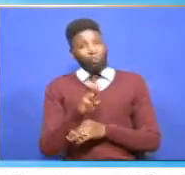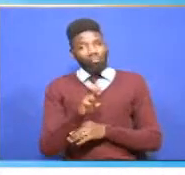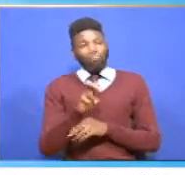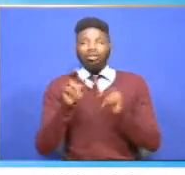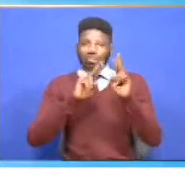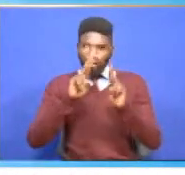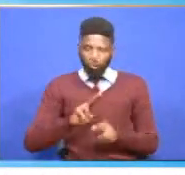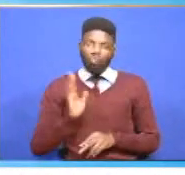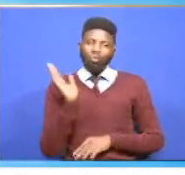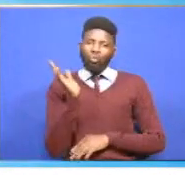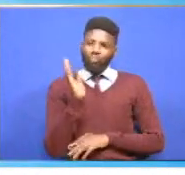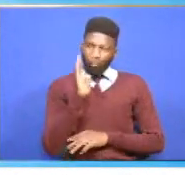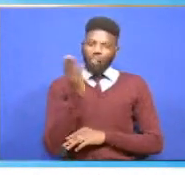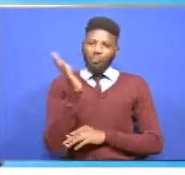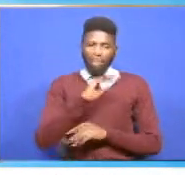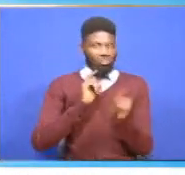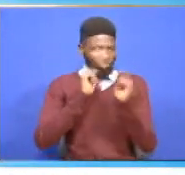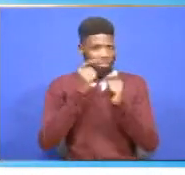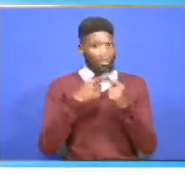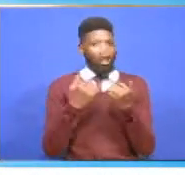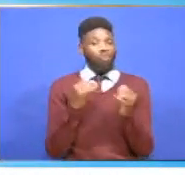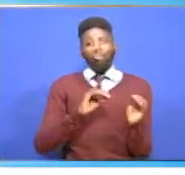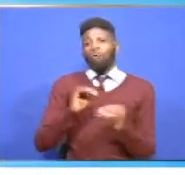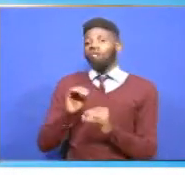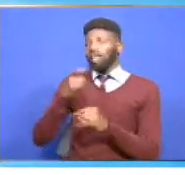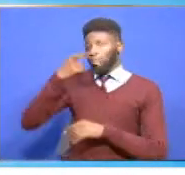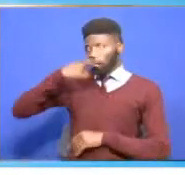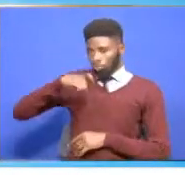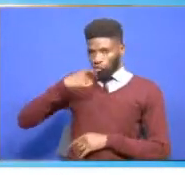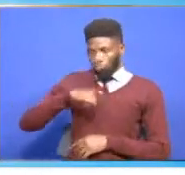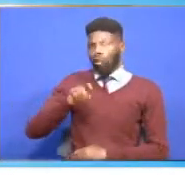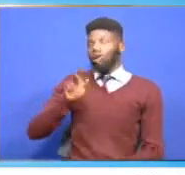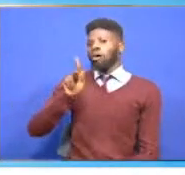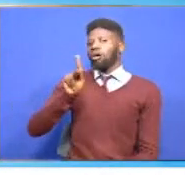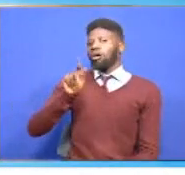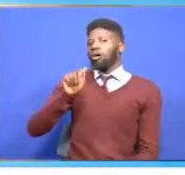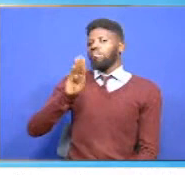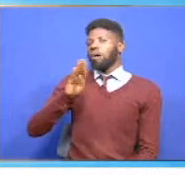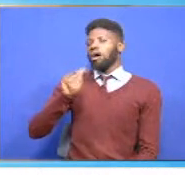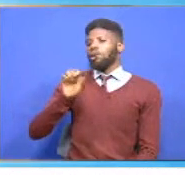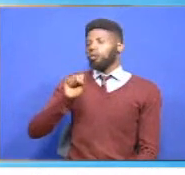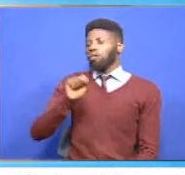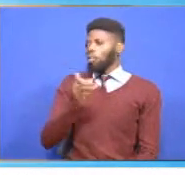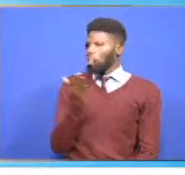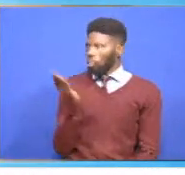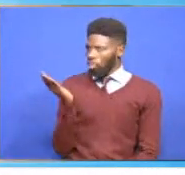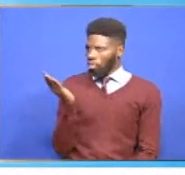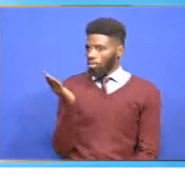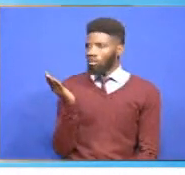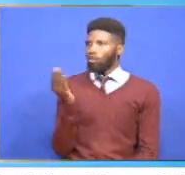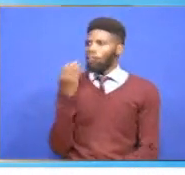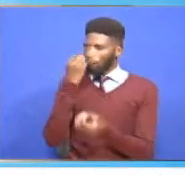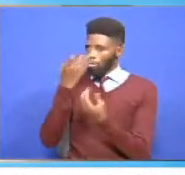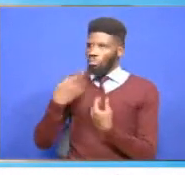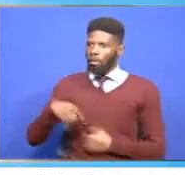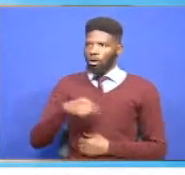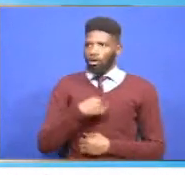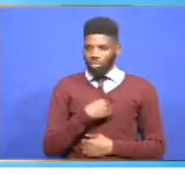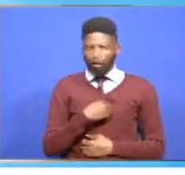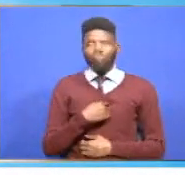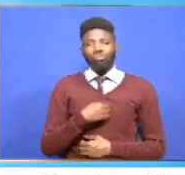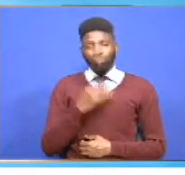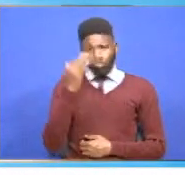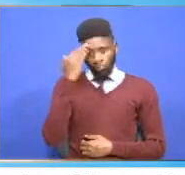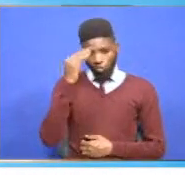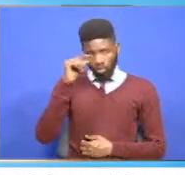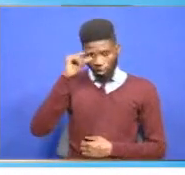But right now, we move over to Kitui, where our reporter, Edward Kabasa, is giving us the story. You know that the County Assembly